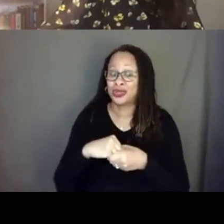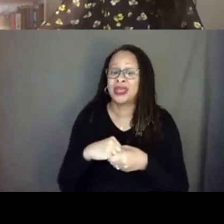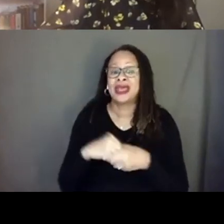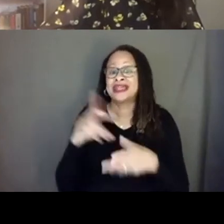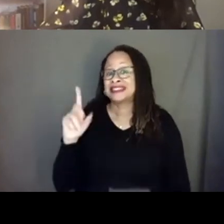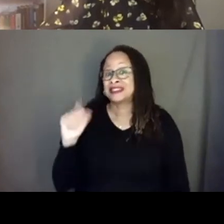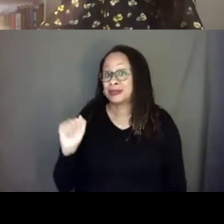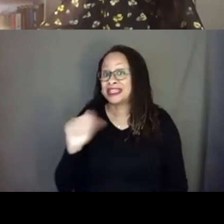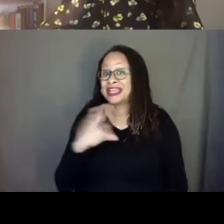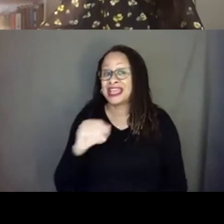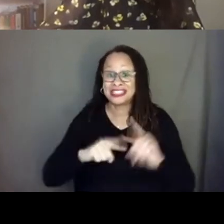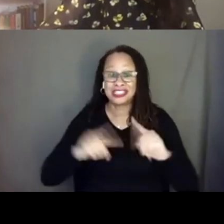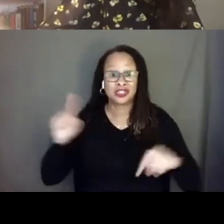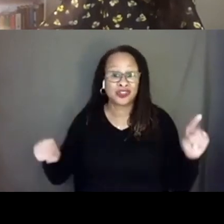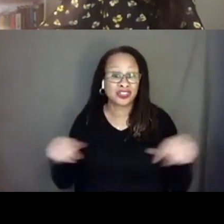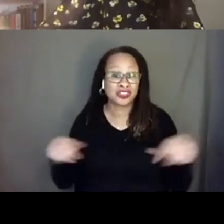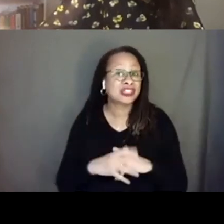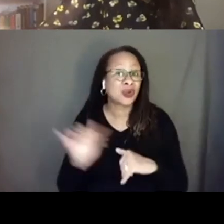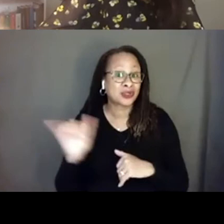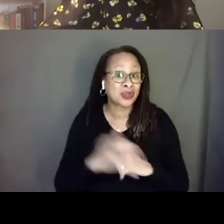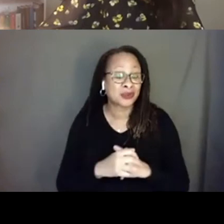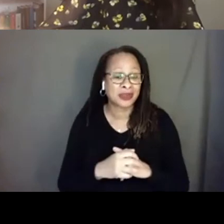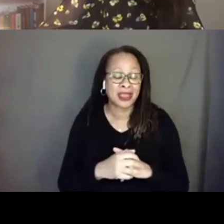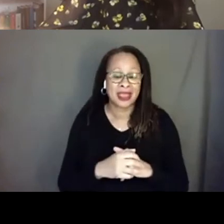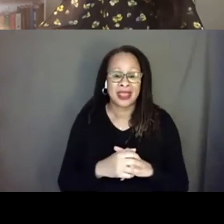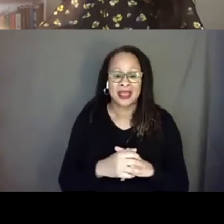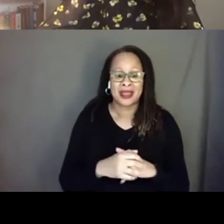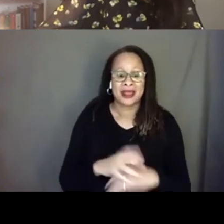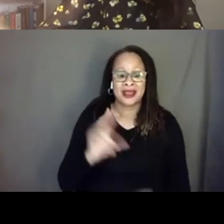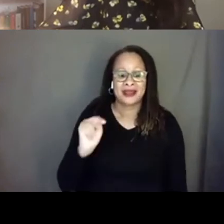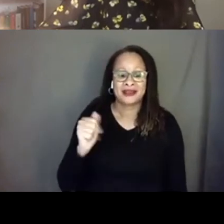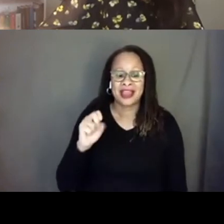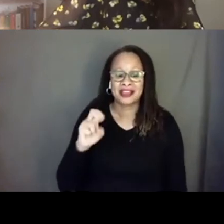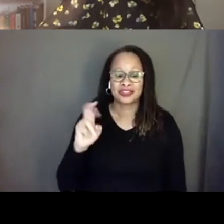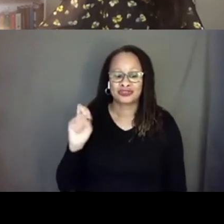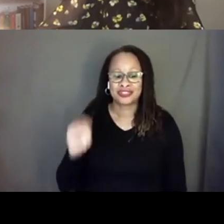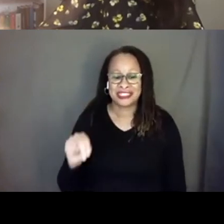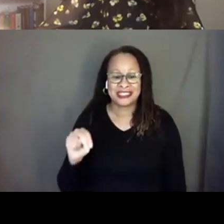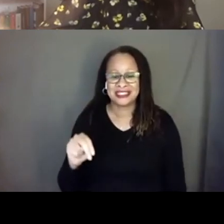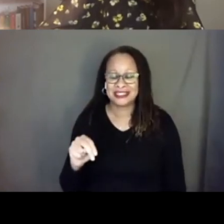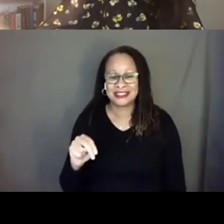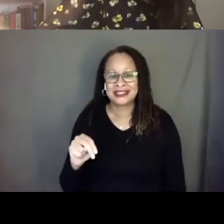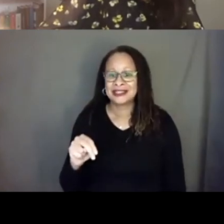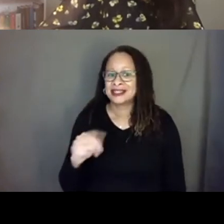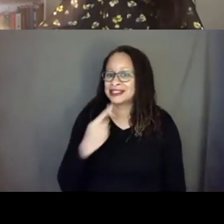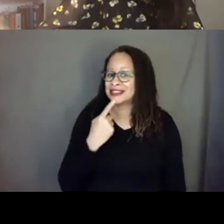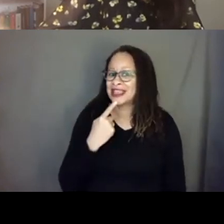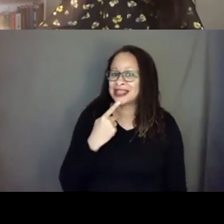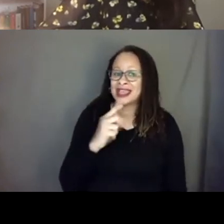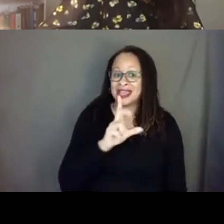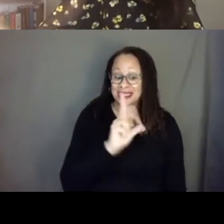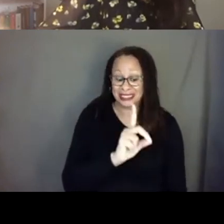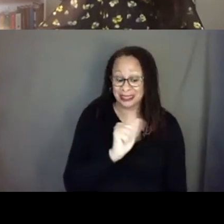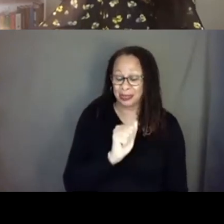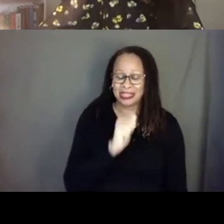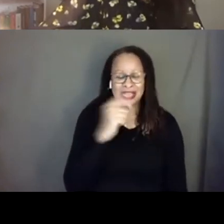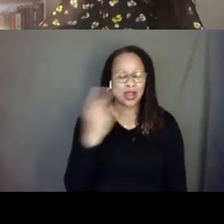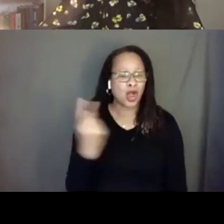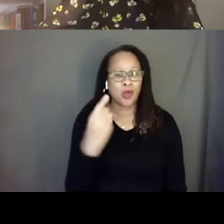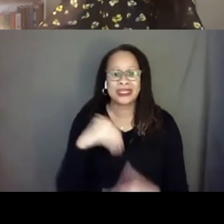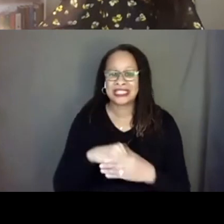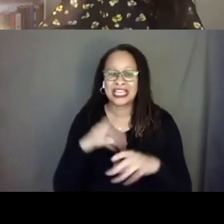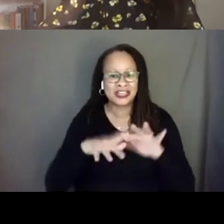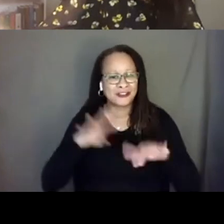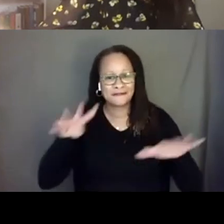I think Nasreen mentioned at the top that disability doesn't always get folded into diversity conversations. We have a very diverse